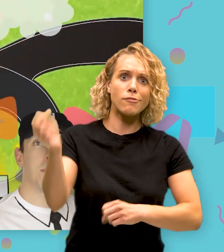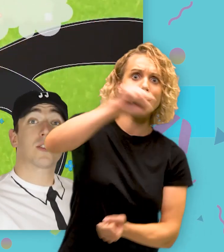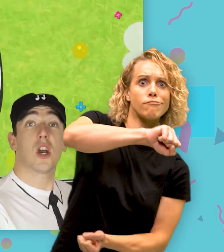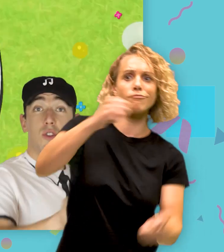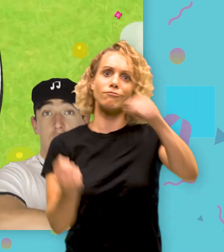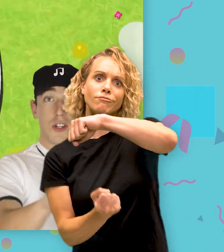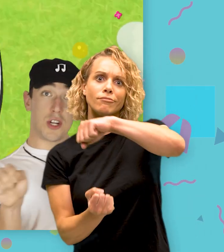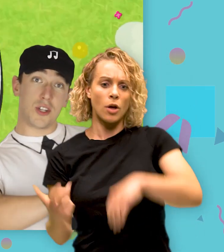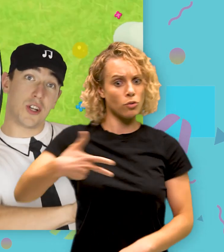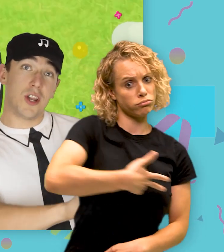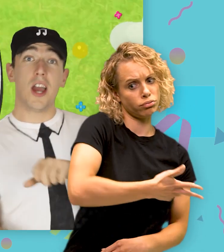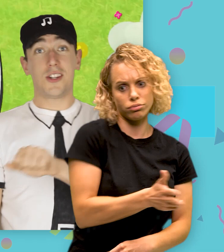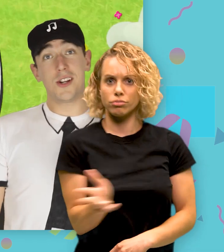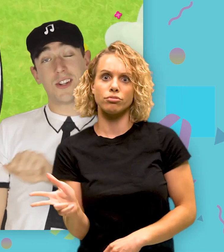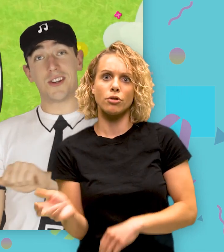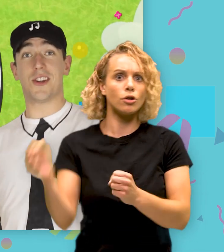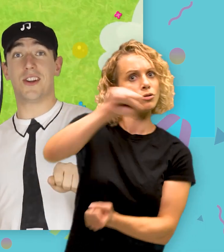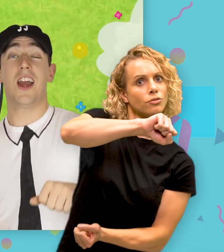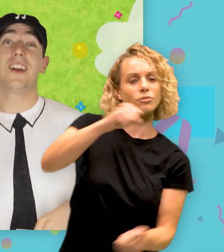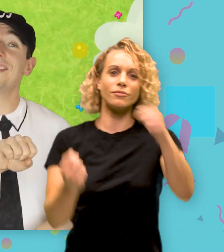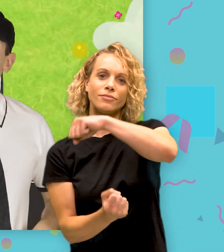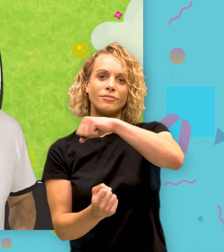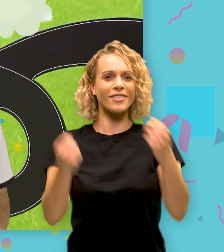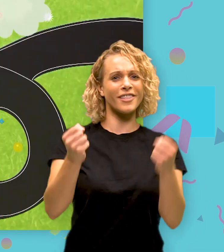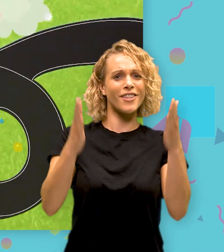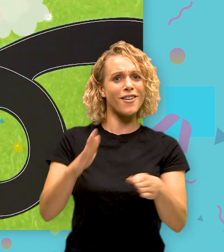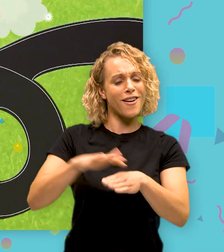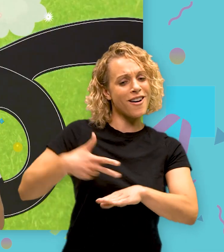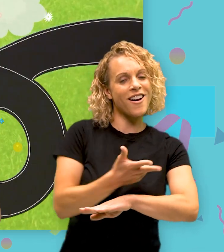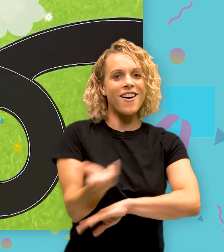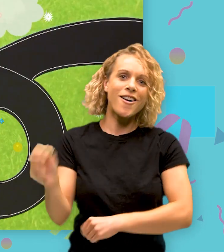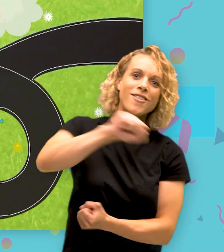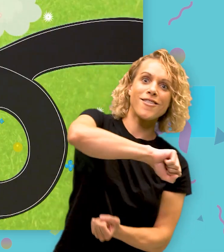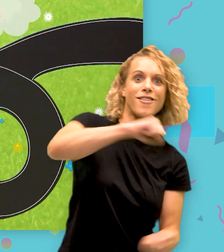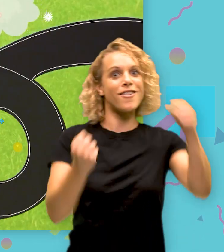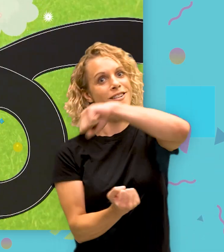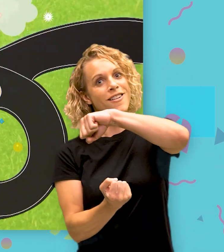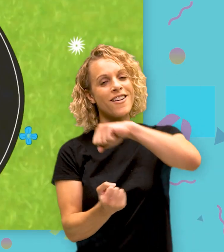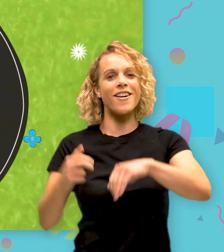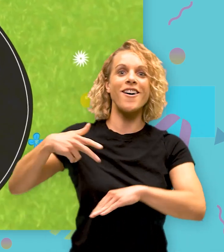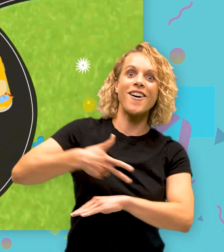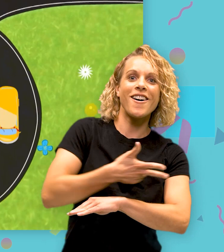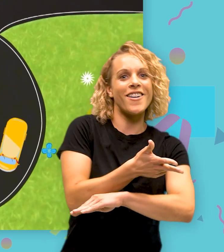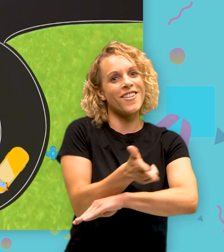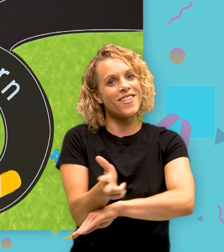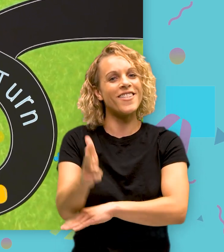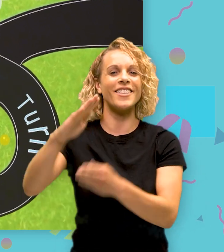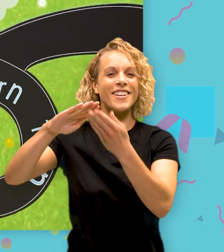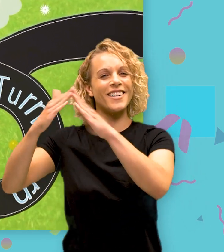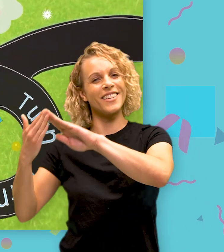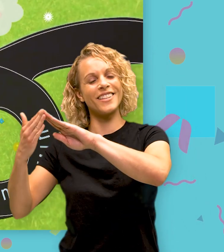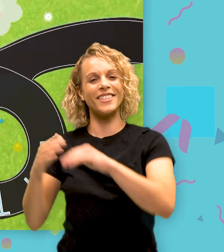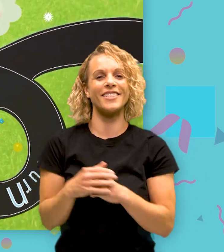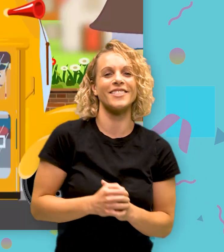driver of the bus goes turn, turn, turn, turn, turn, turn, turn, turn, turn. The driver of the bus goes turn, turn, turn, all